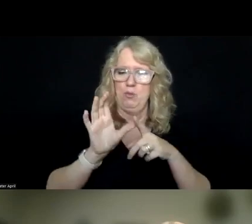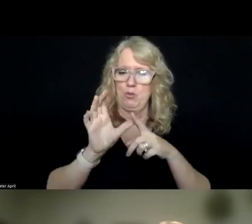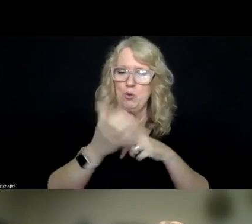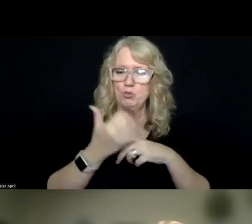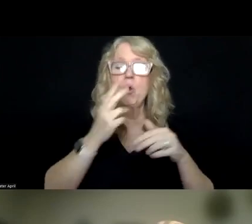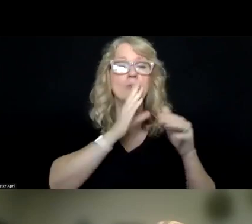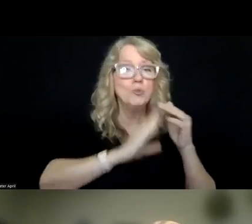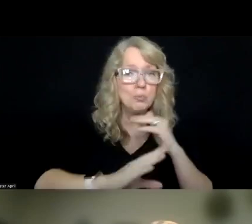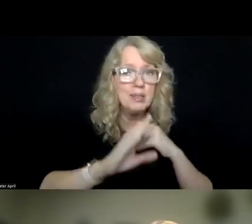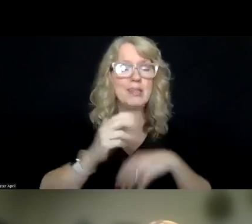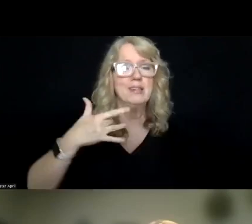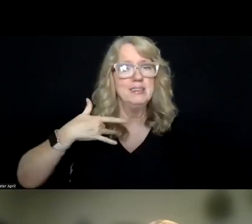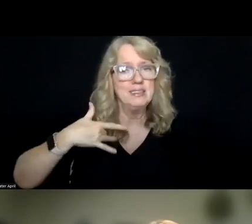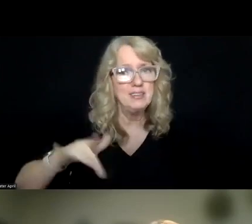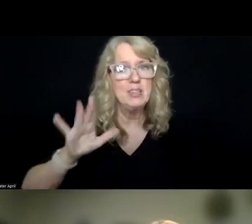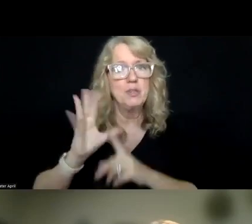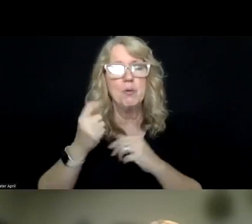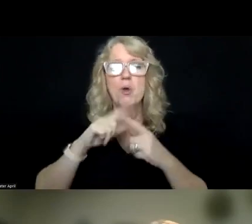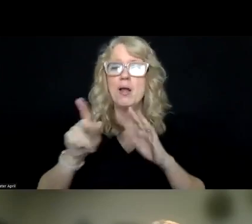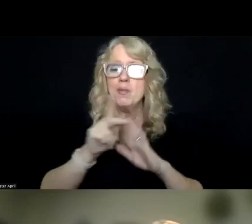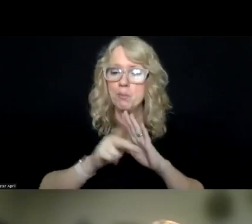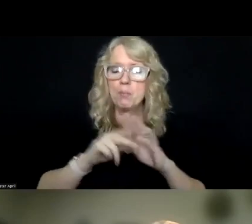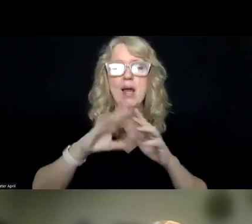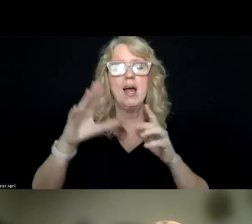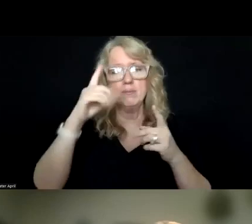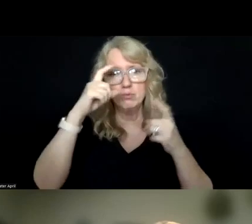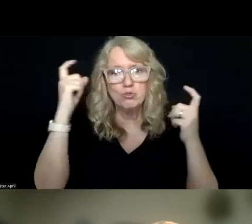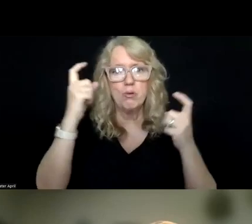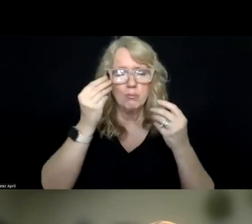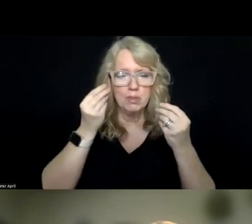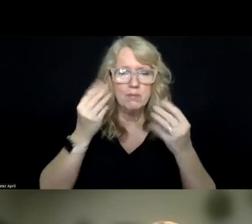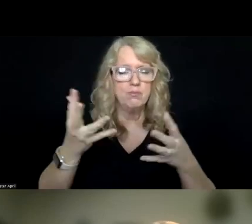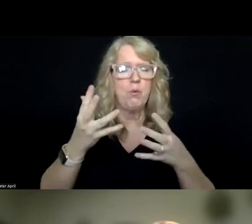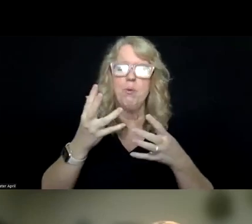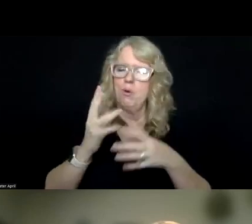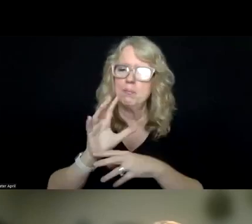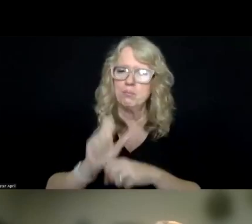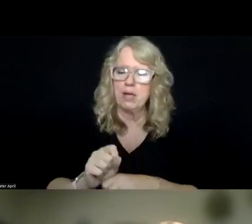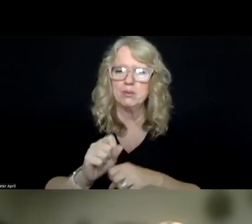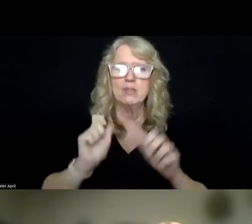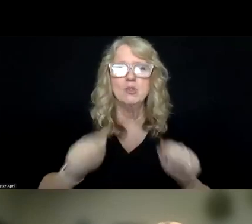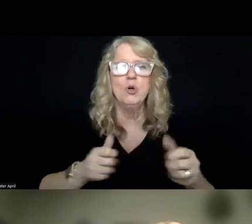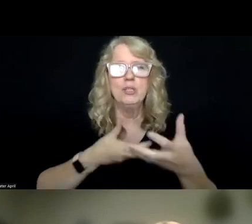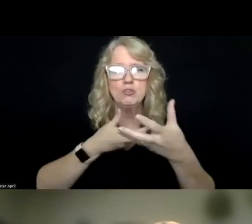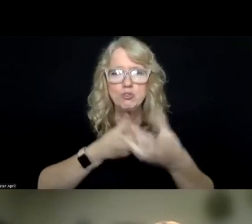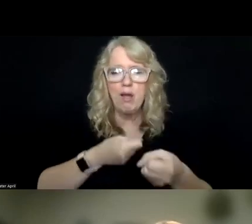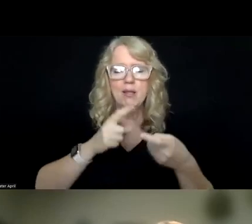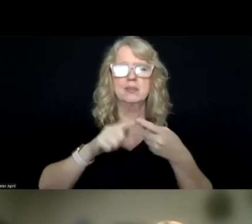humility and cultural sensitivity, and those principles of trauma-informed practices, so that trustworthiness,